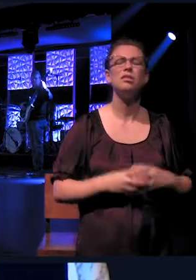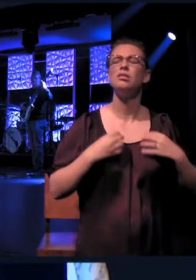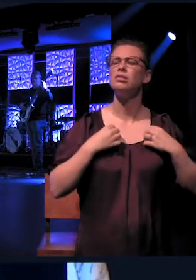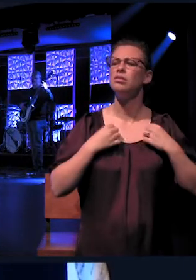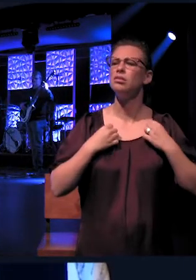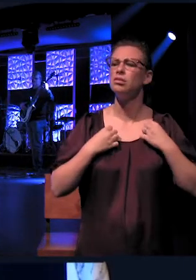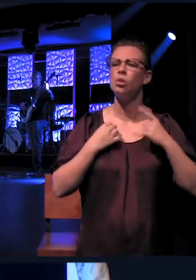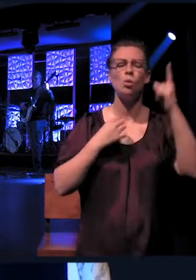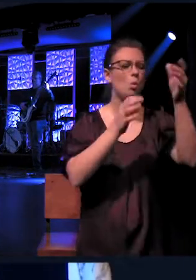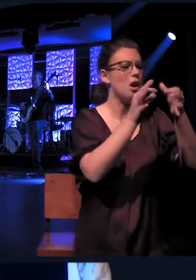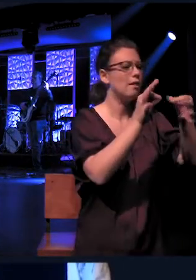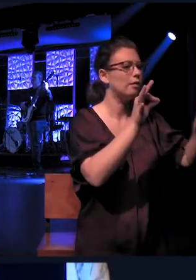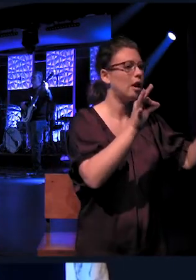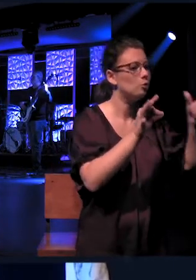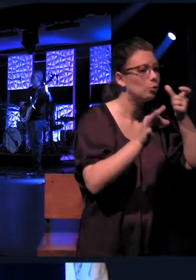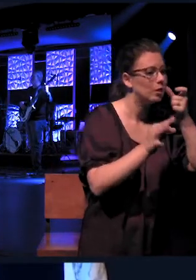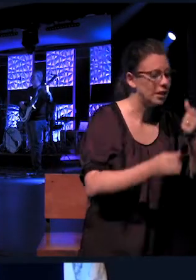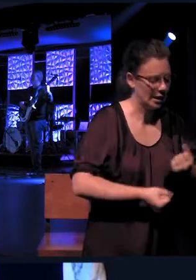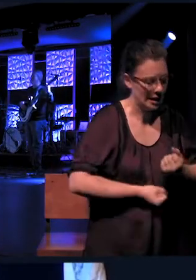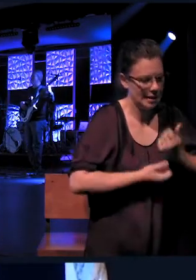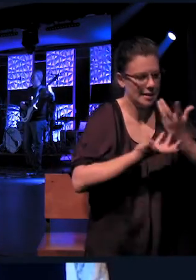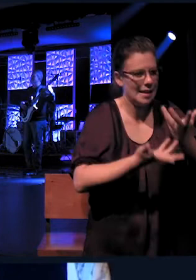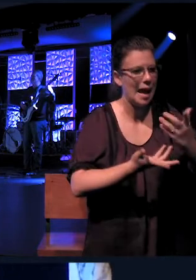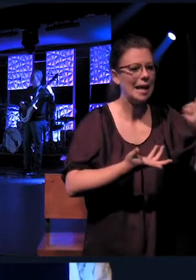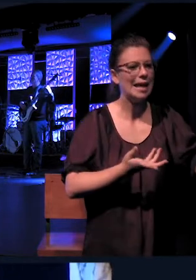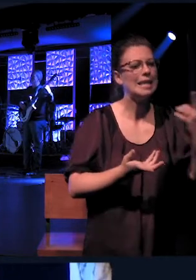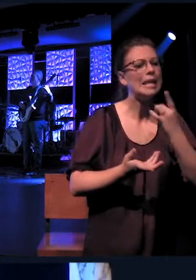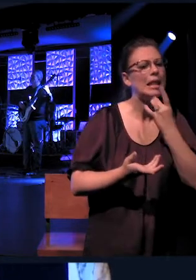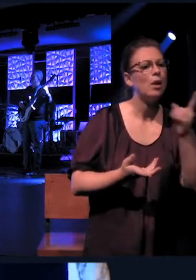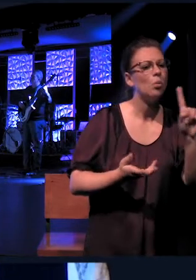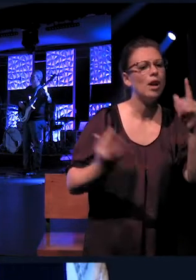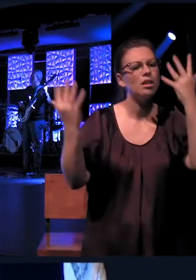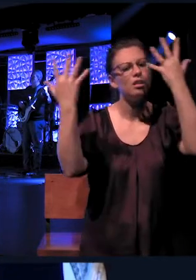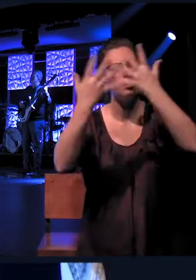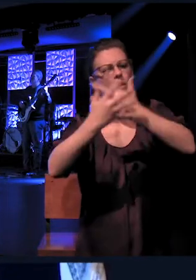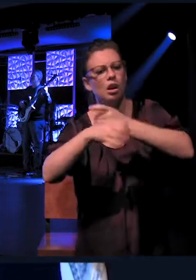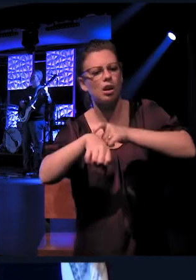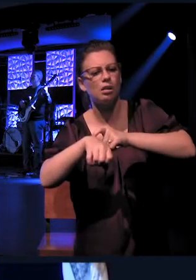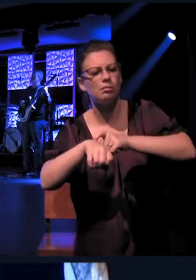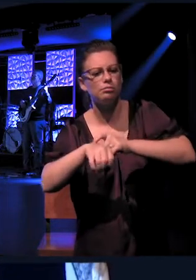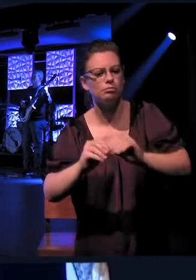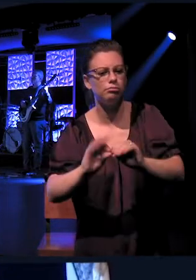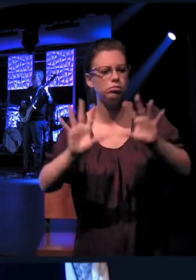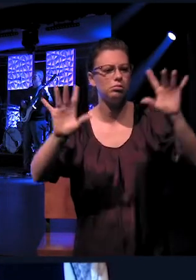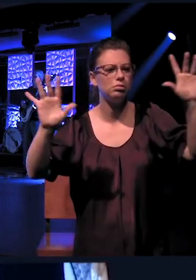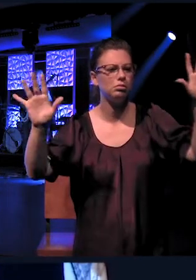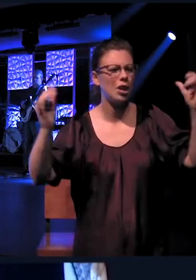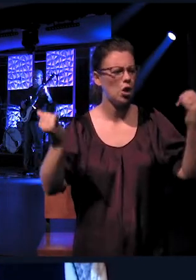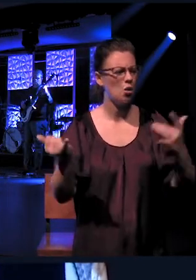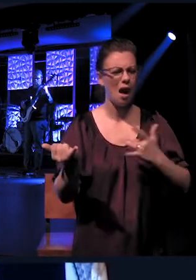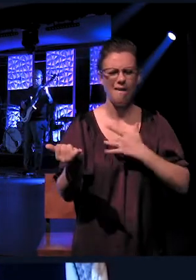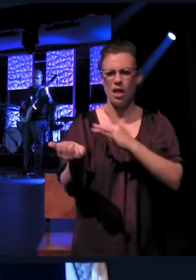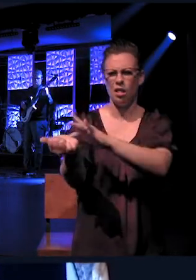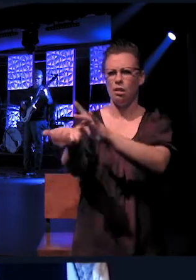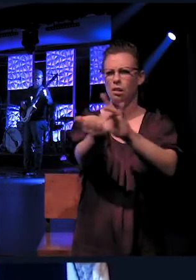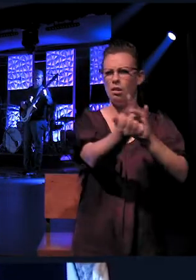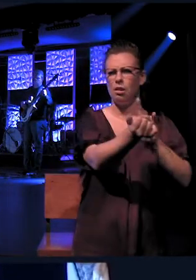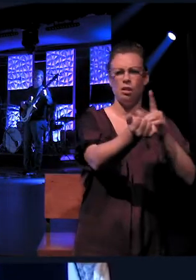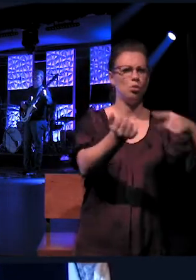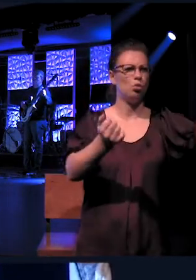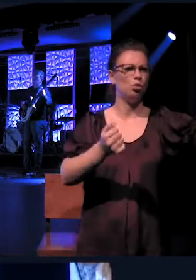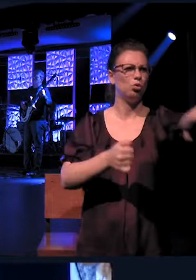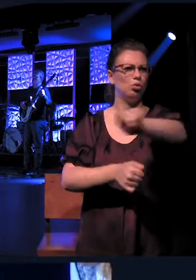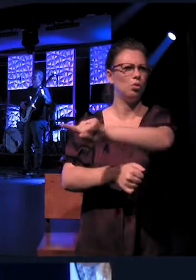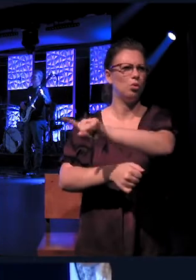One of the phrases we just sang was, "He's the light in the darkness." And I just sense there's some people right now who you